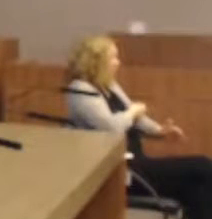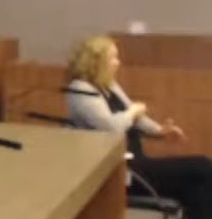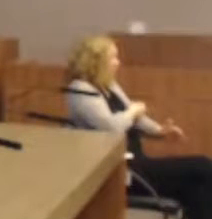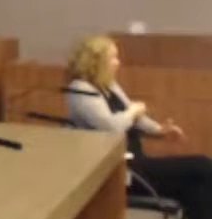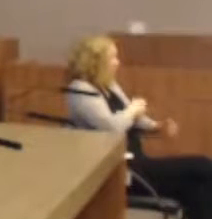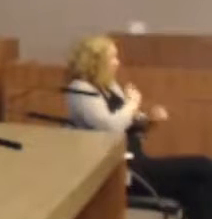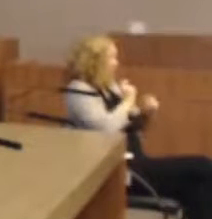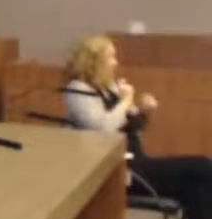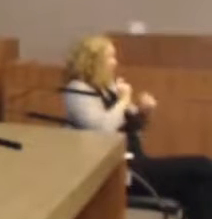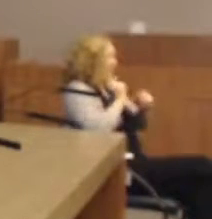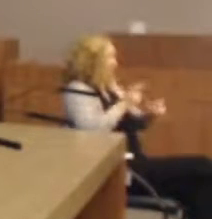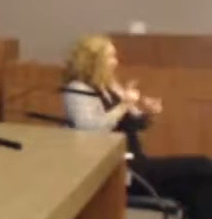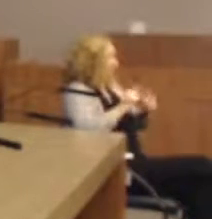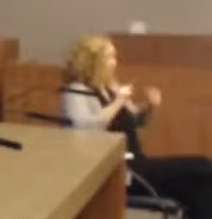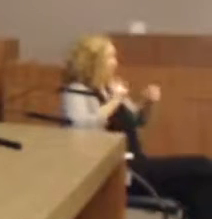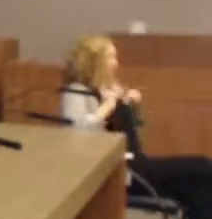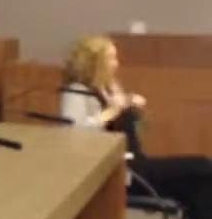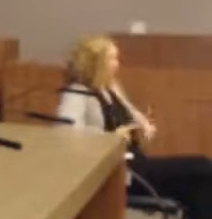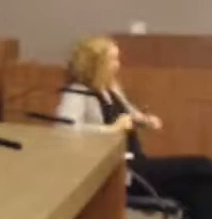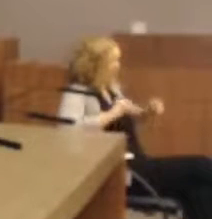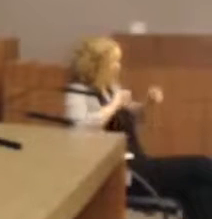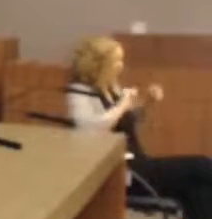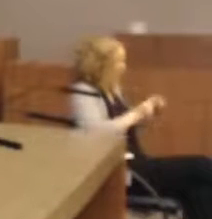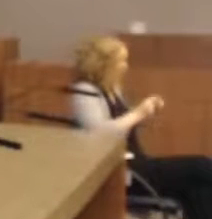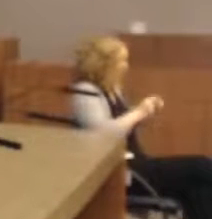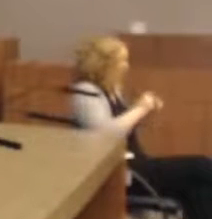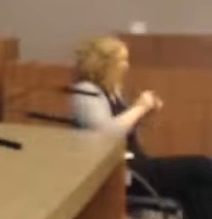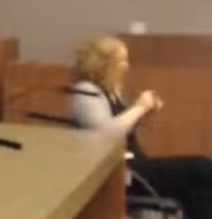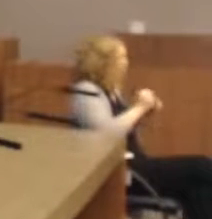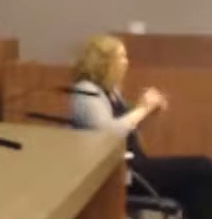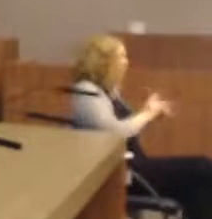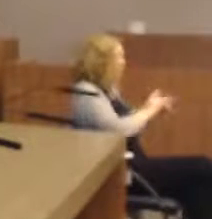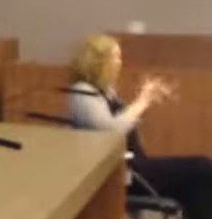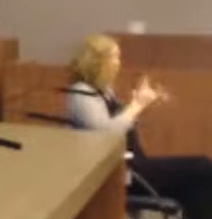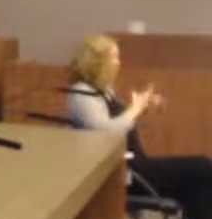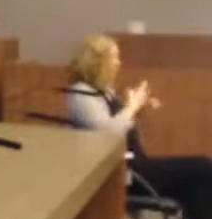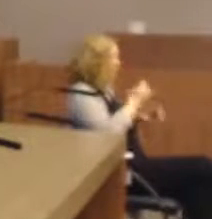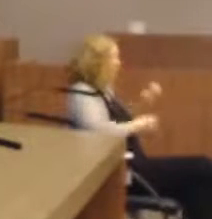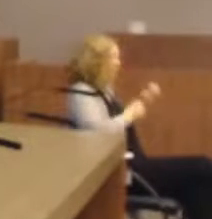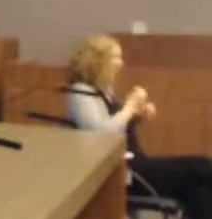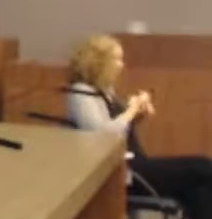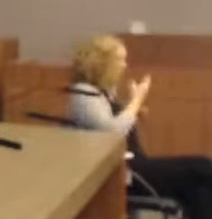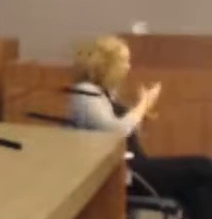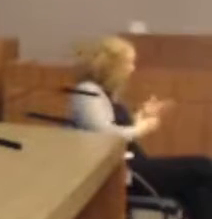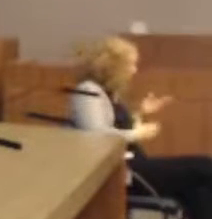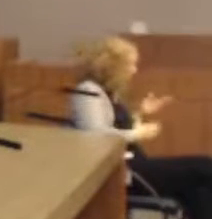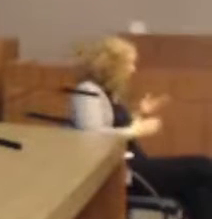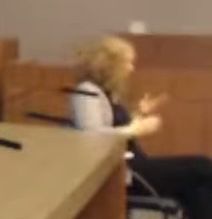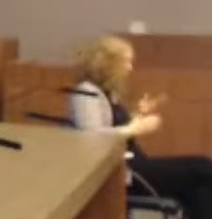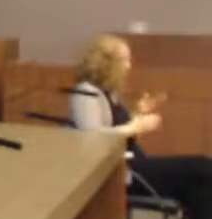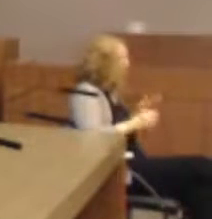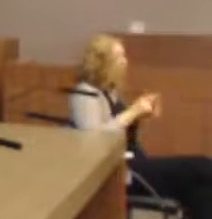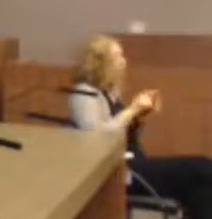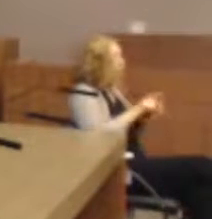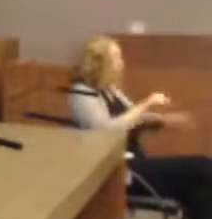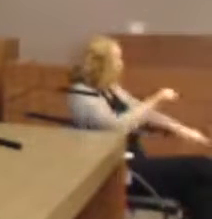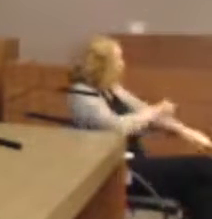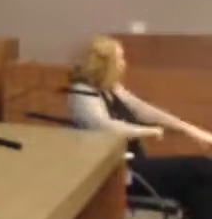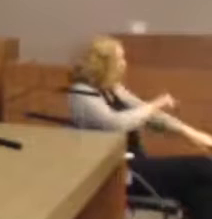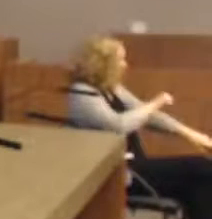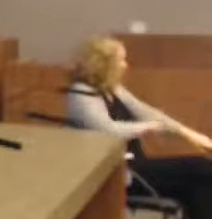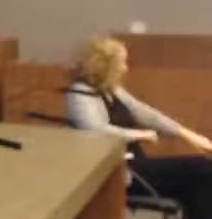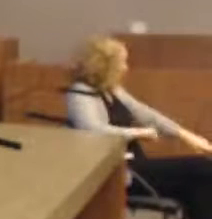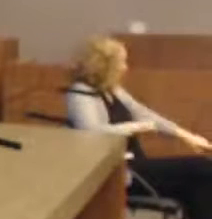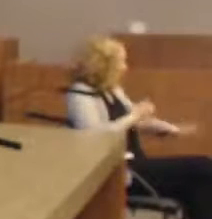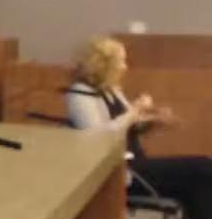it disconnects from this emotional part. There's another interesting thing that's related to this cutting behavior or self-harm